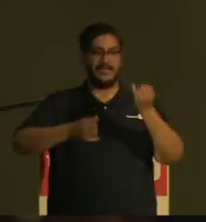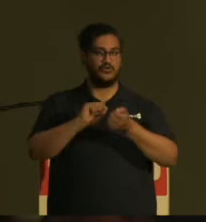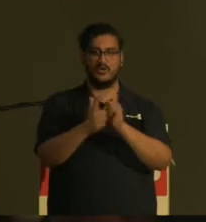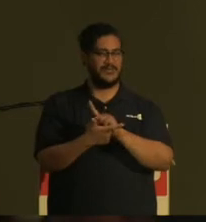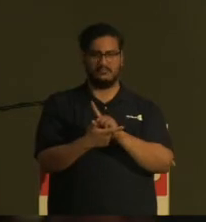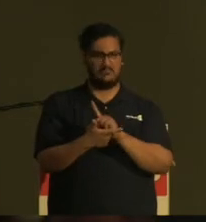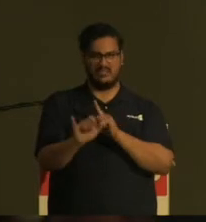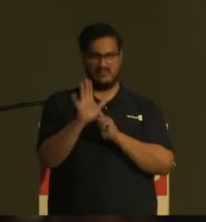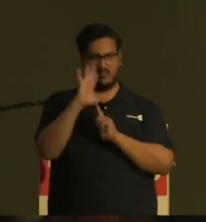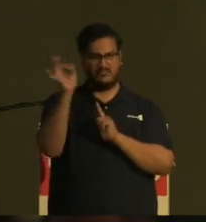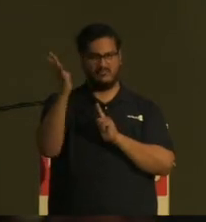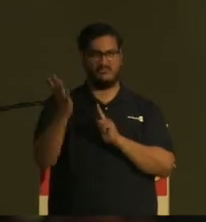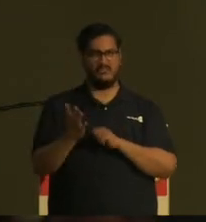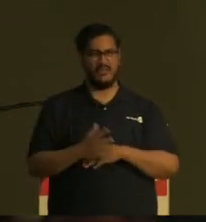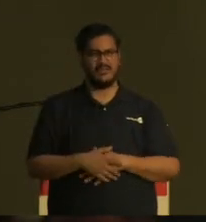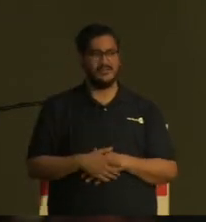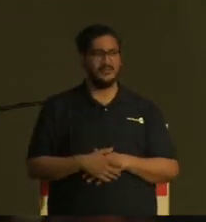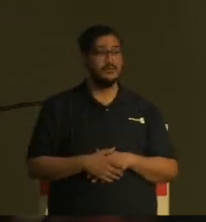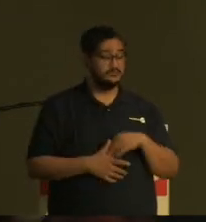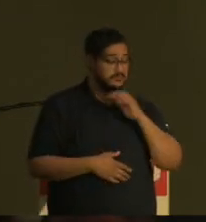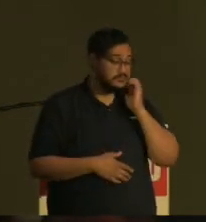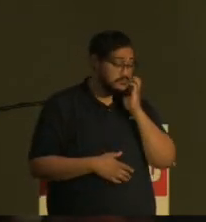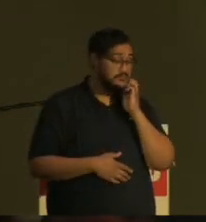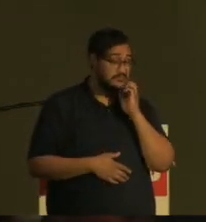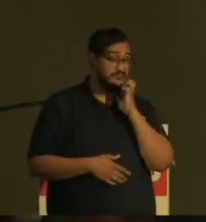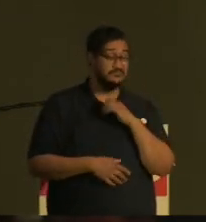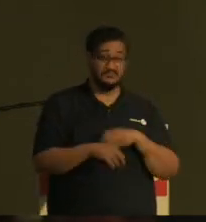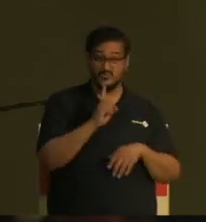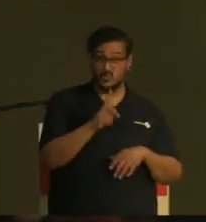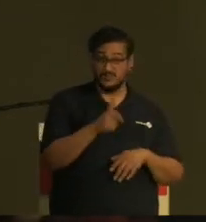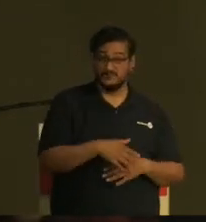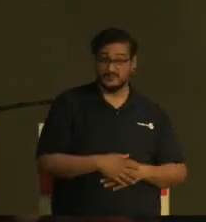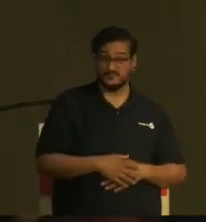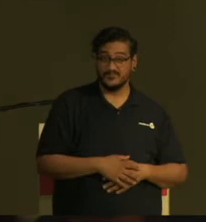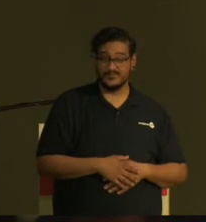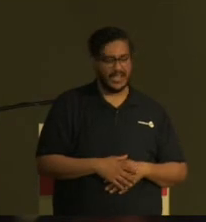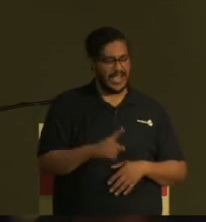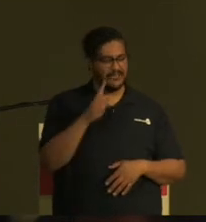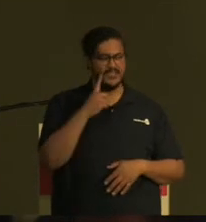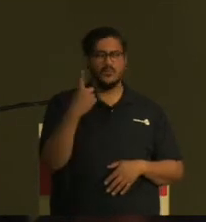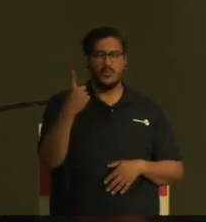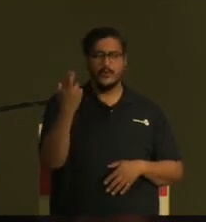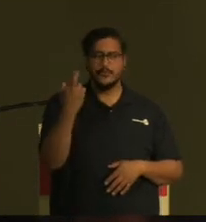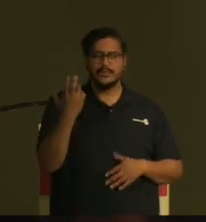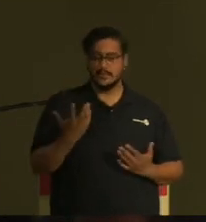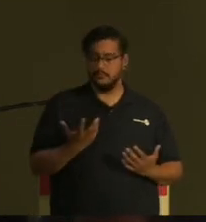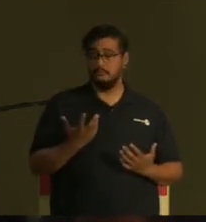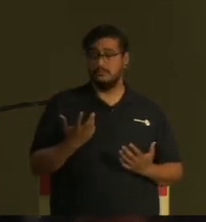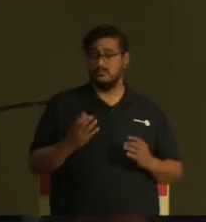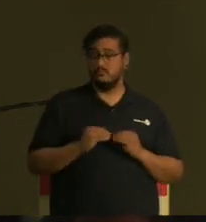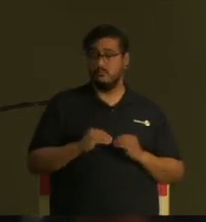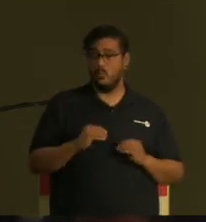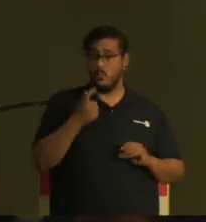disaster. Sure. I think, you know, for one reason, it's a lot more